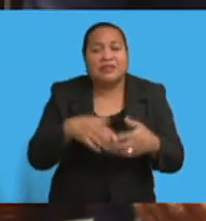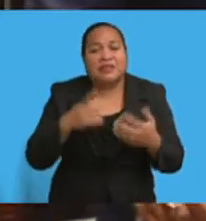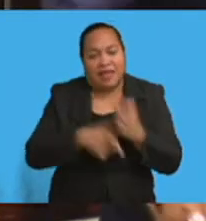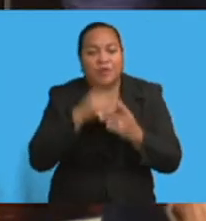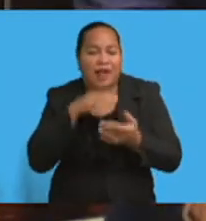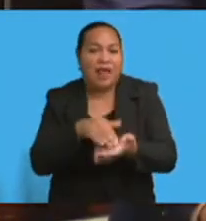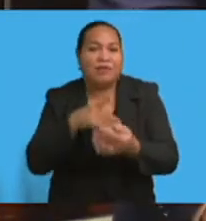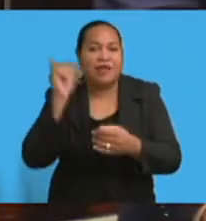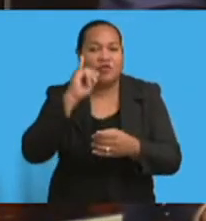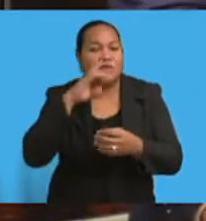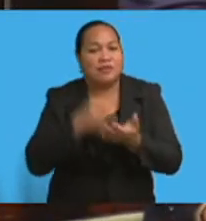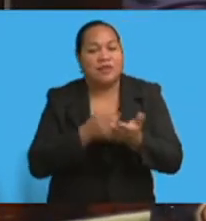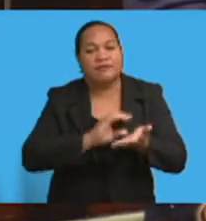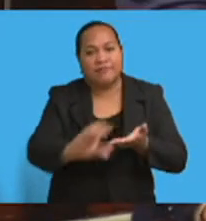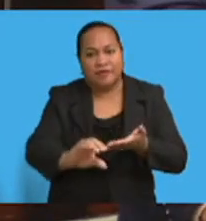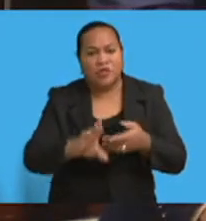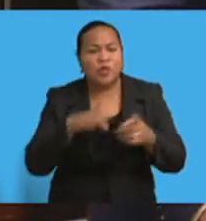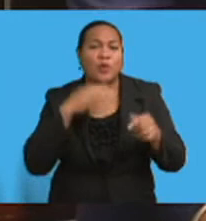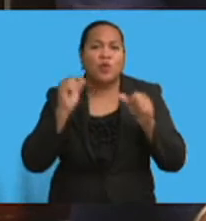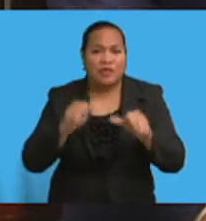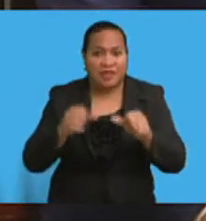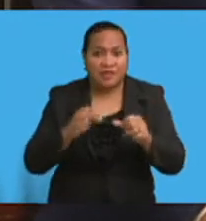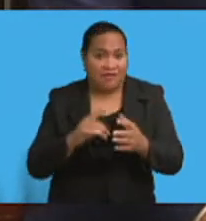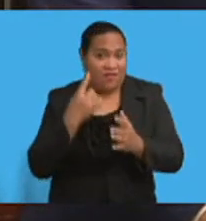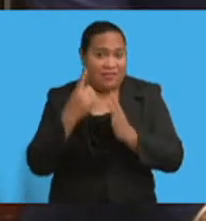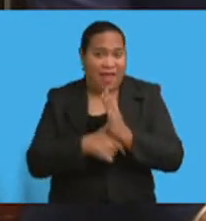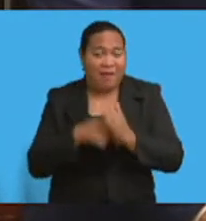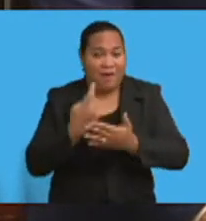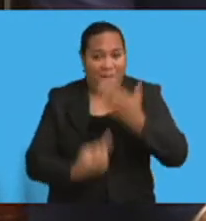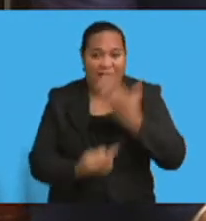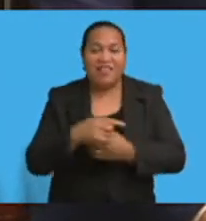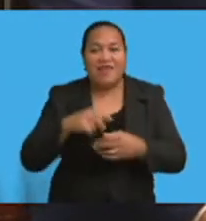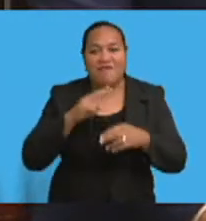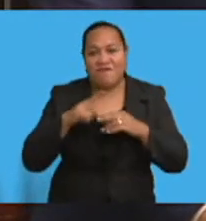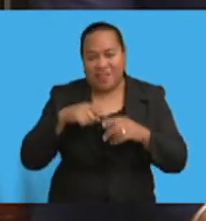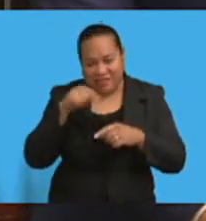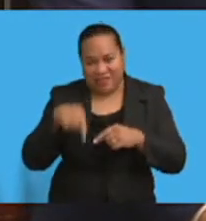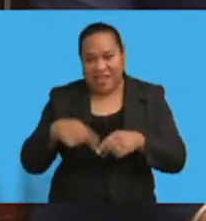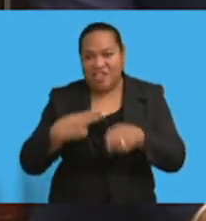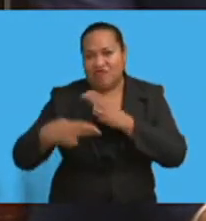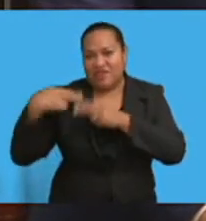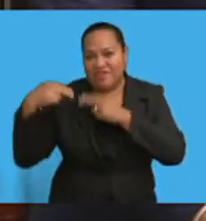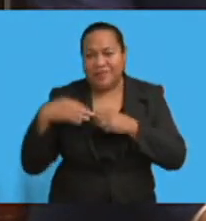and protecting every Fijian civil servant in Fiji for the first time in Fijian history. That follows the job